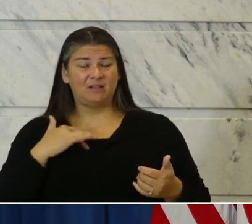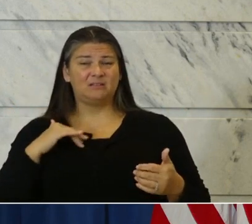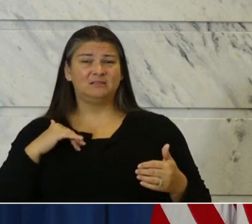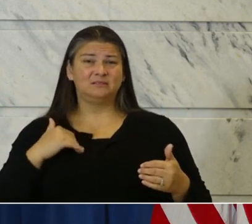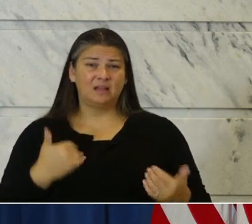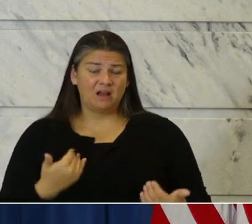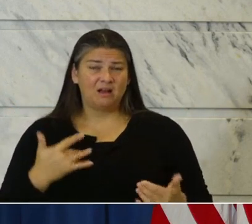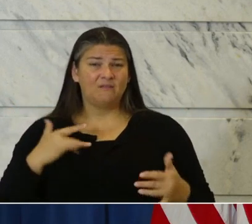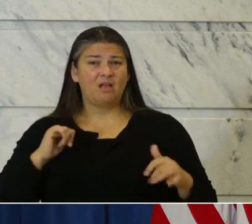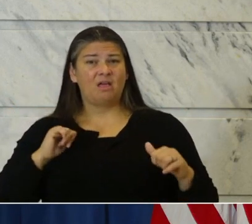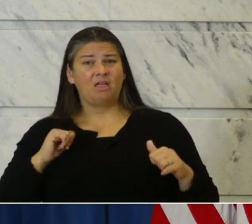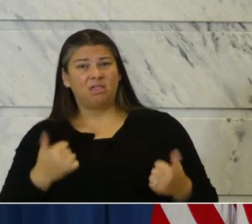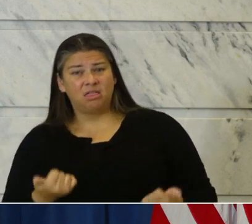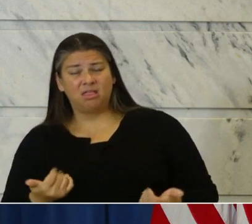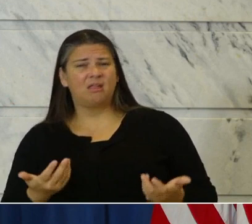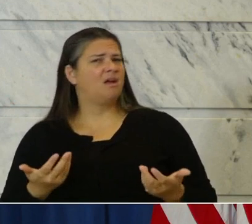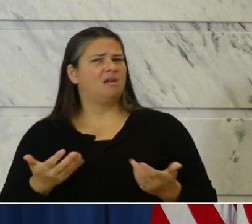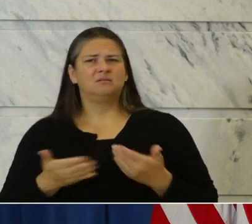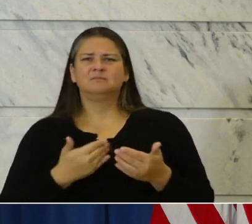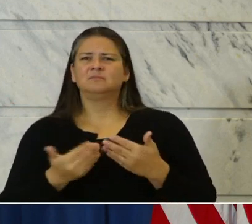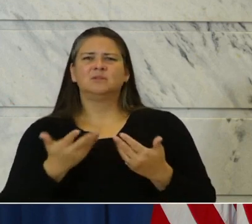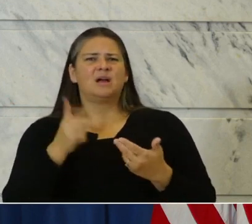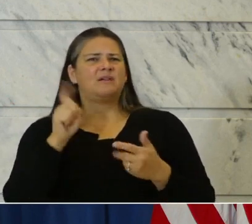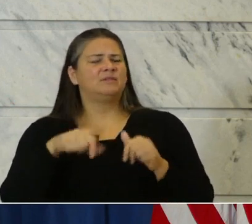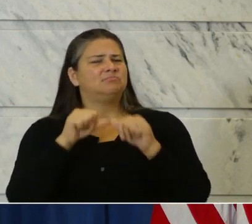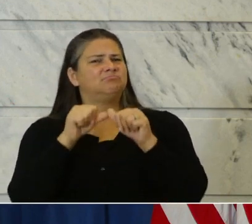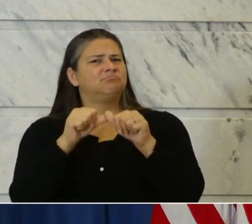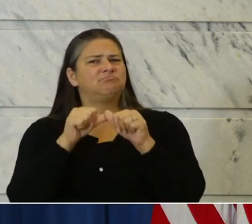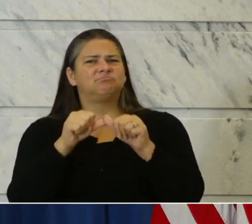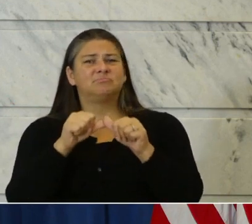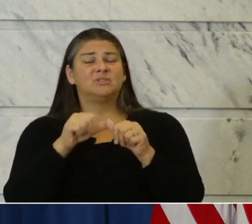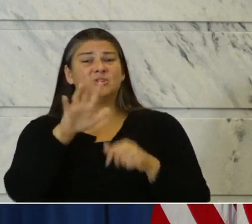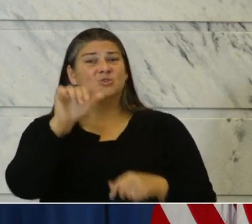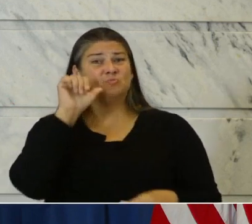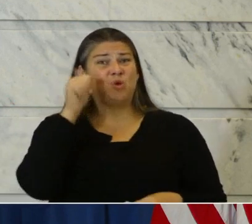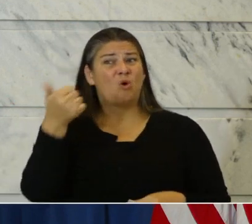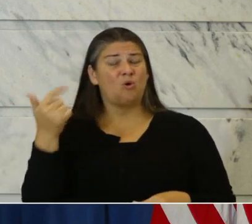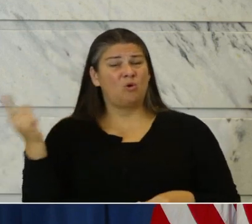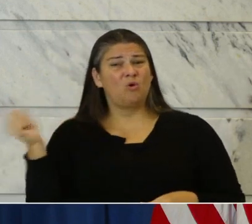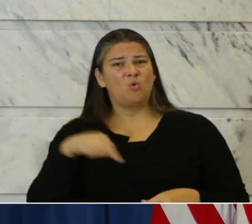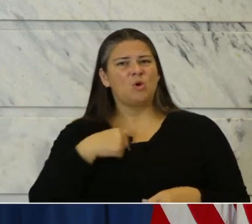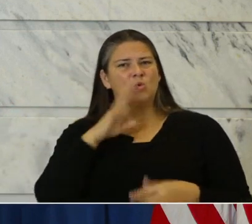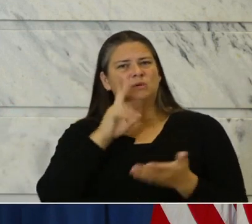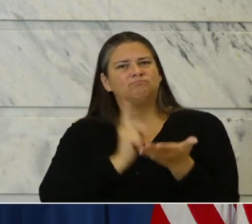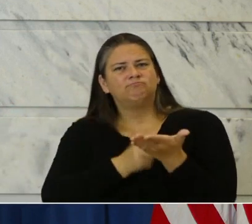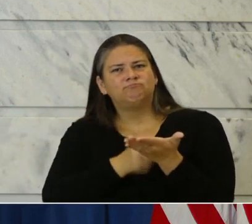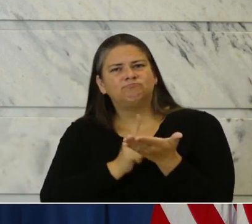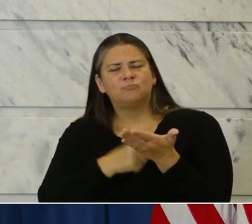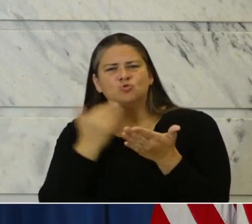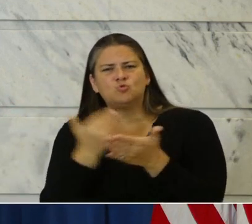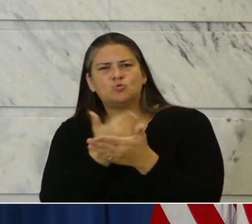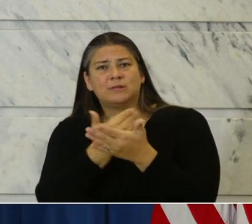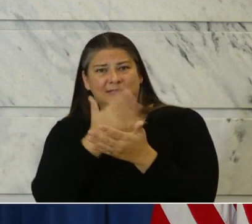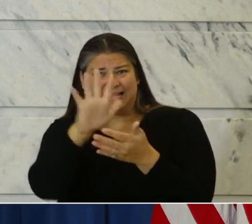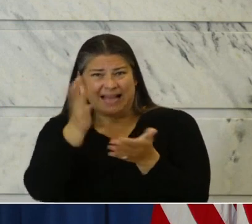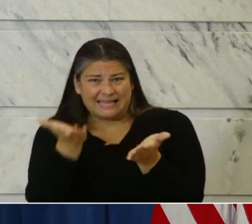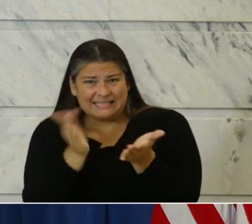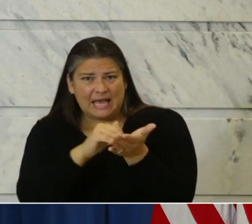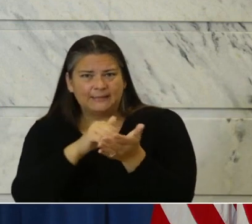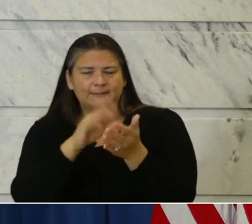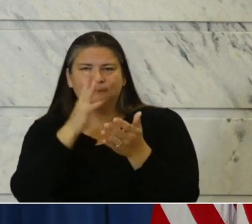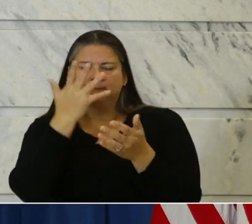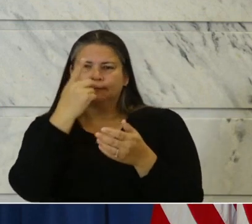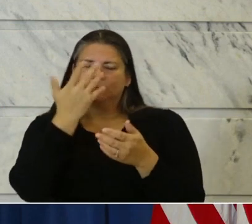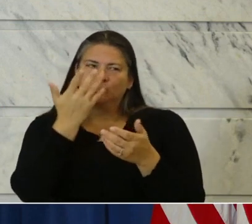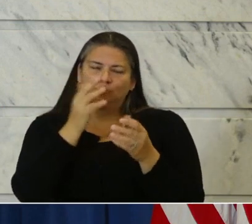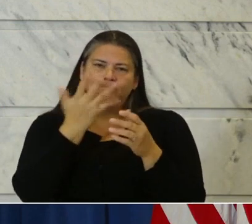our revised top 10 rules to defeat COVID-19, because we probably need to talk about them more and